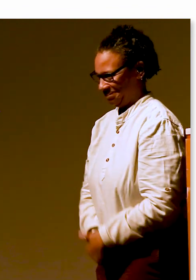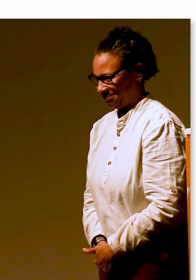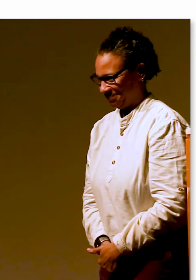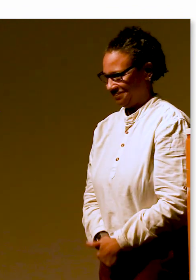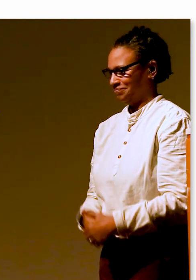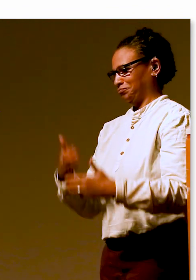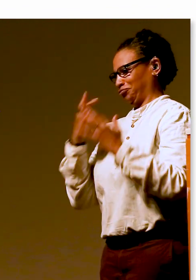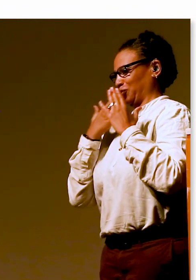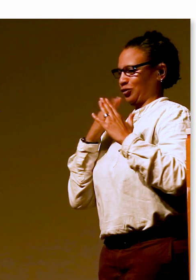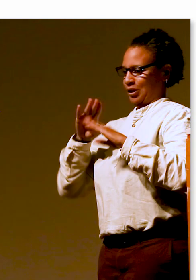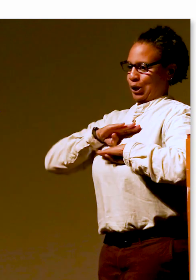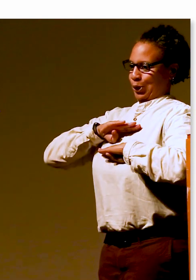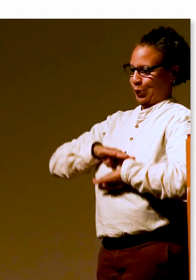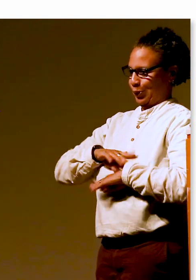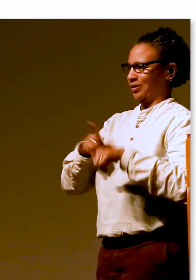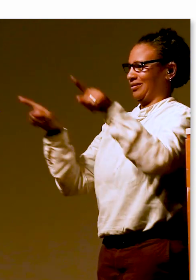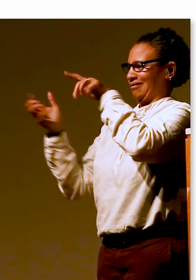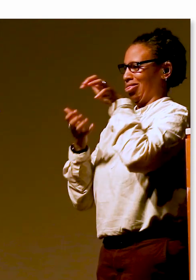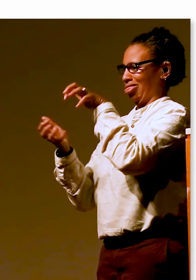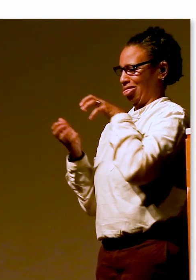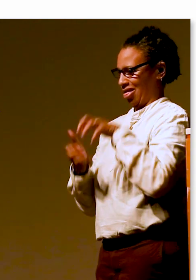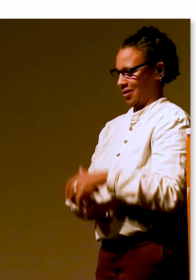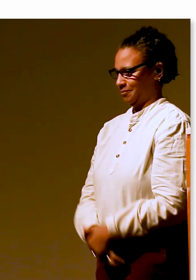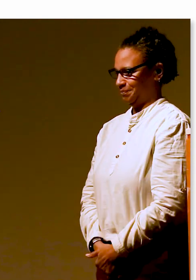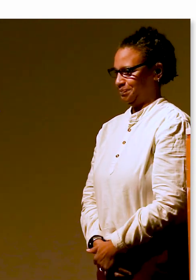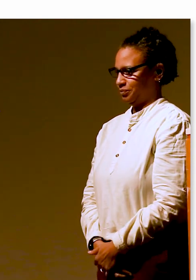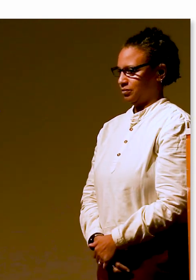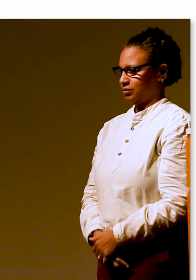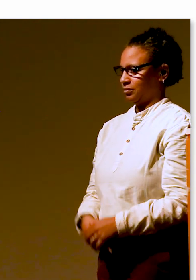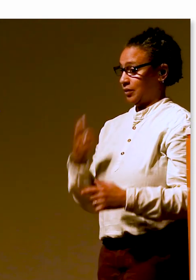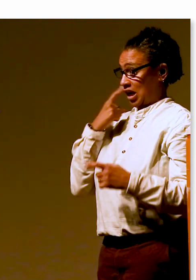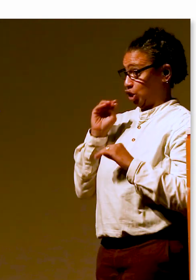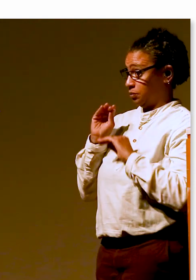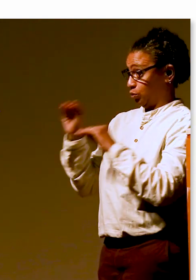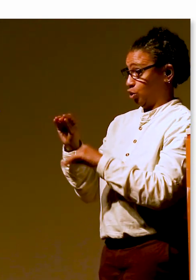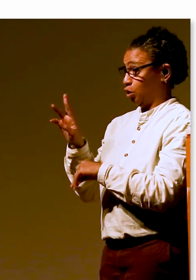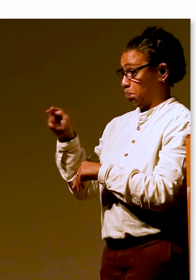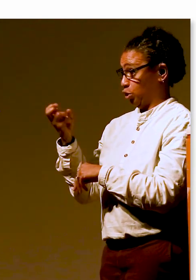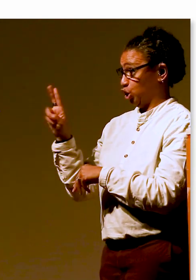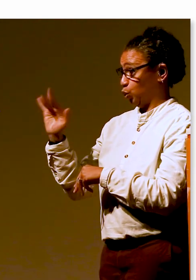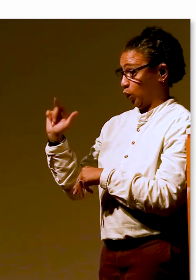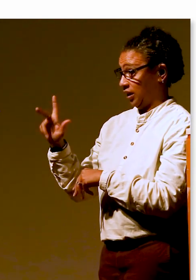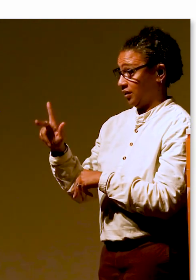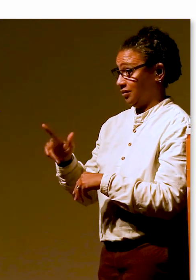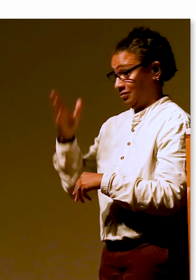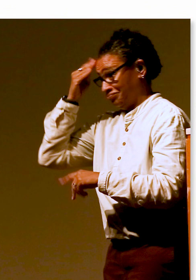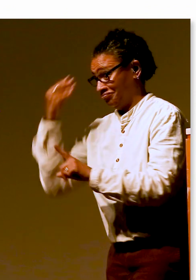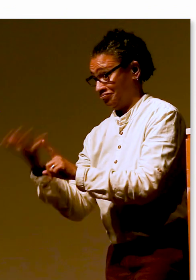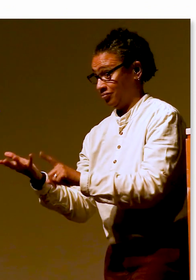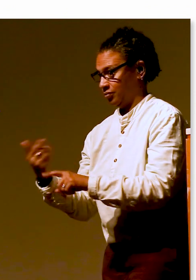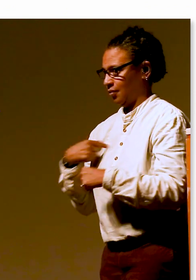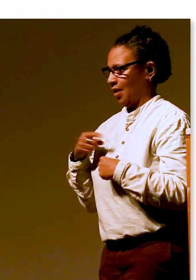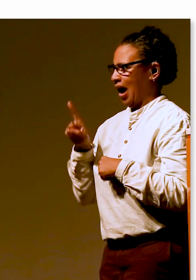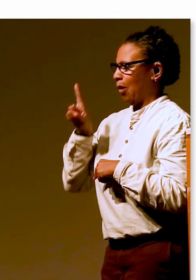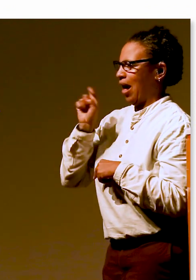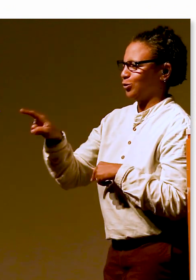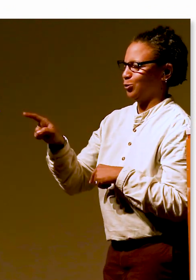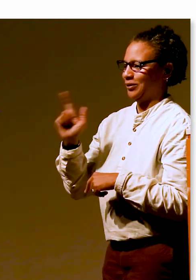All right, thank you very much. Yeah, thank you. I just moved to Bushwick, actually, so I might ask you some questions later. Got a question down here,